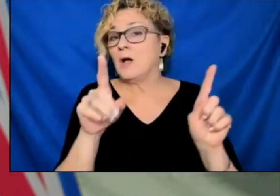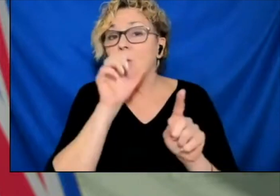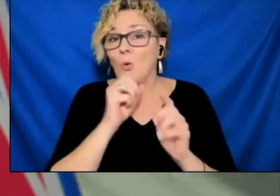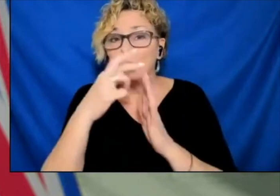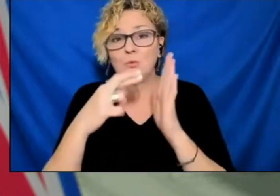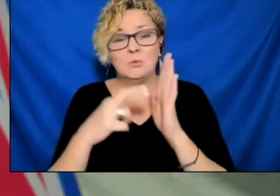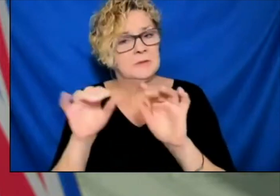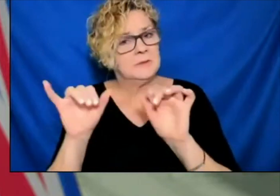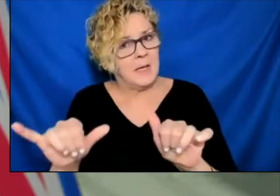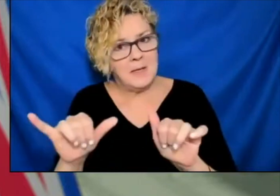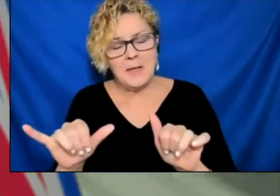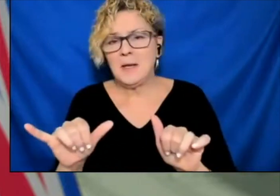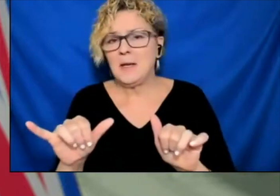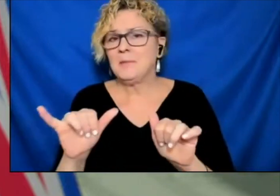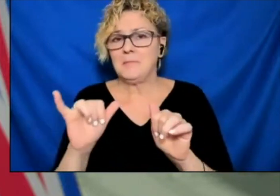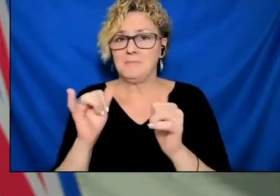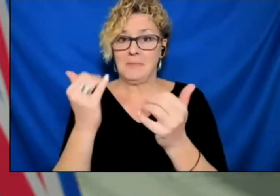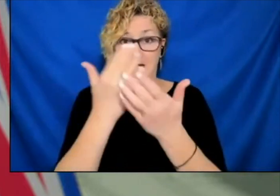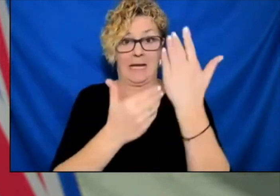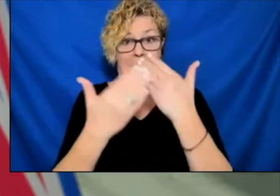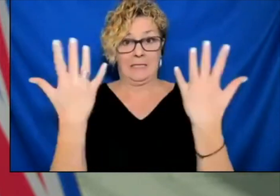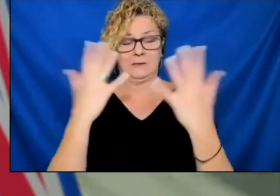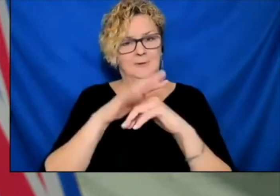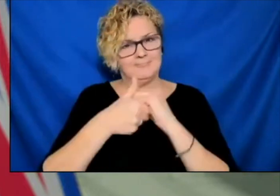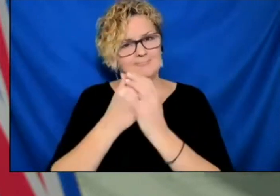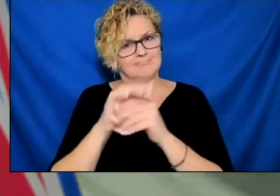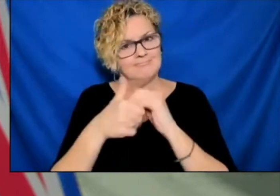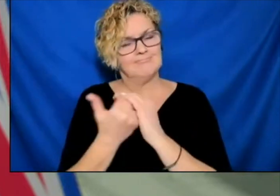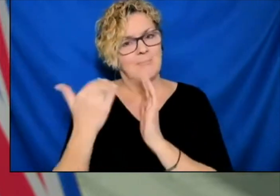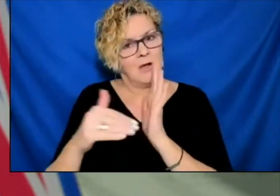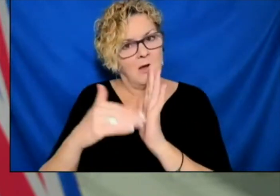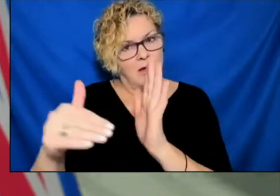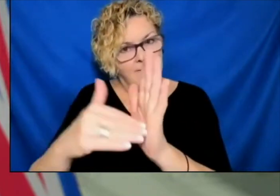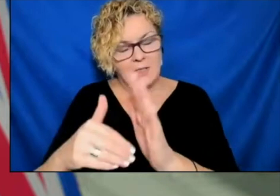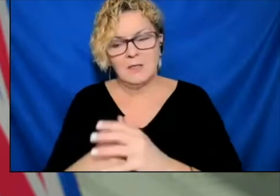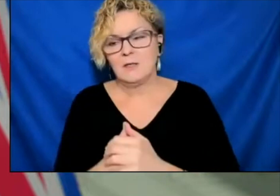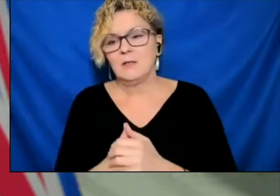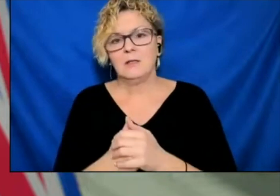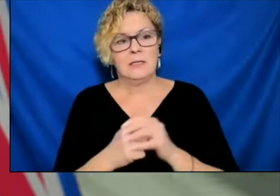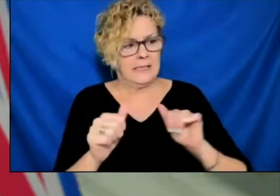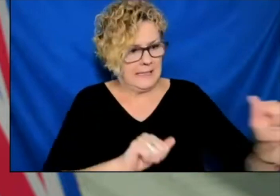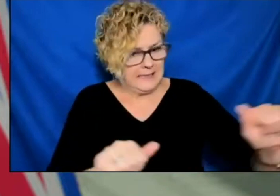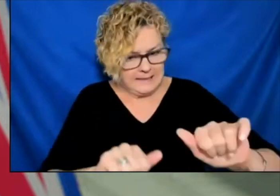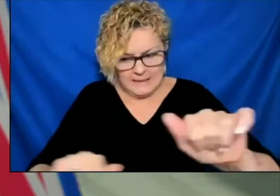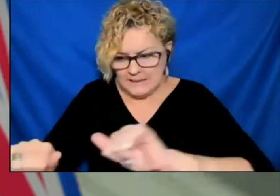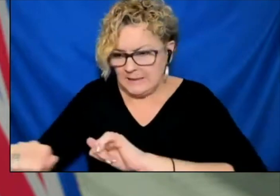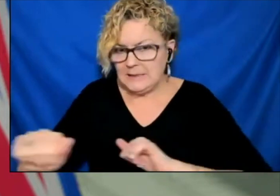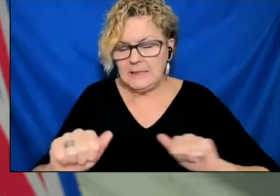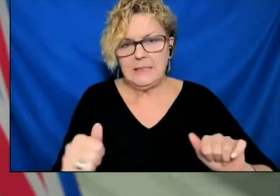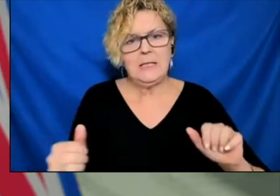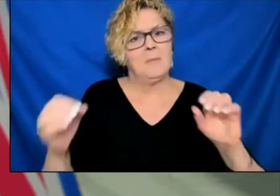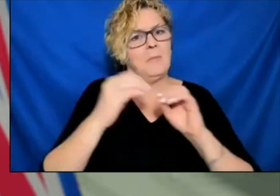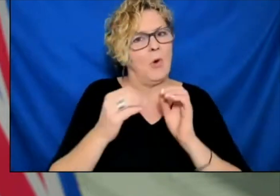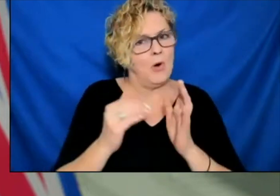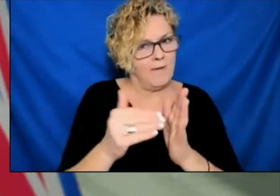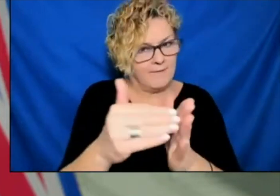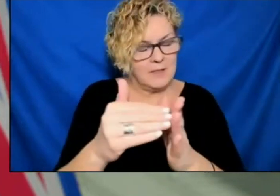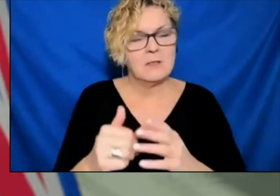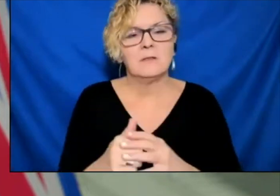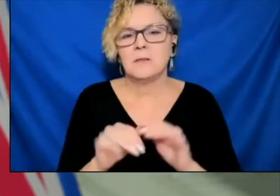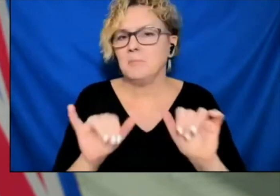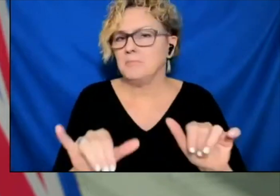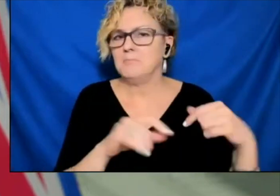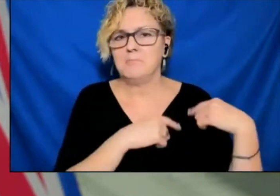and disinfecting surfaces at least once a day. And these measures are based on what public health has advised and